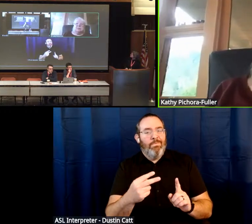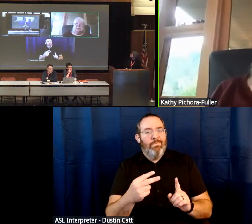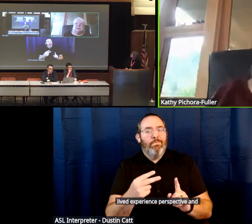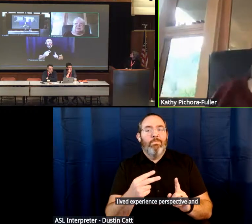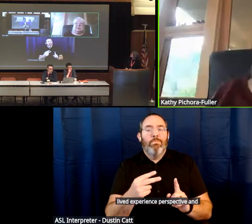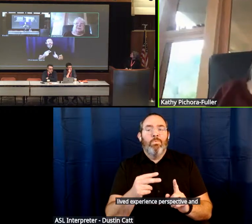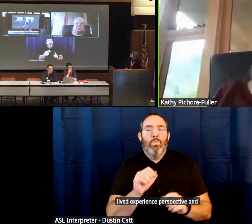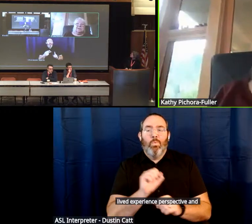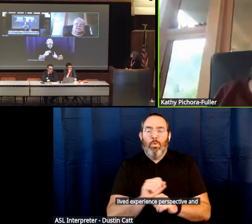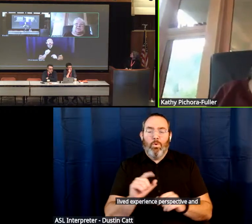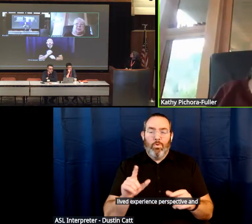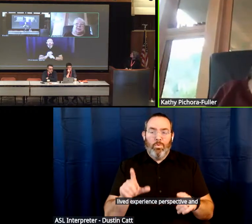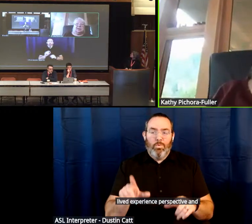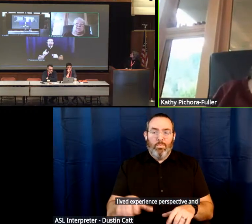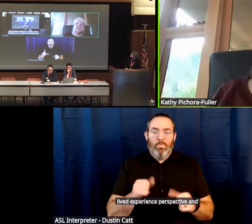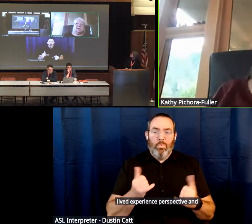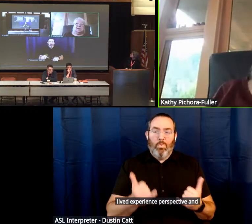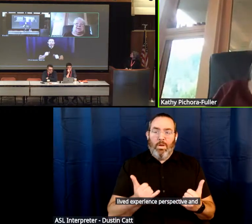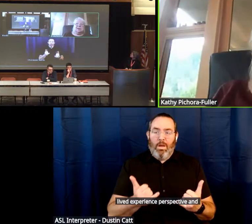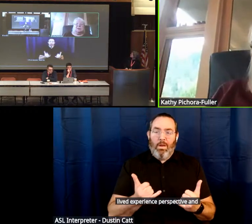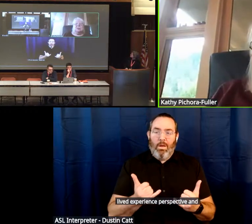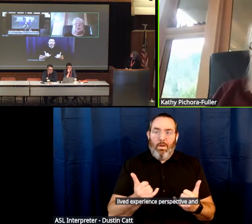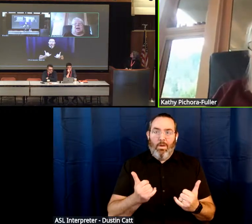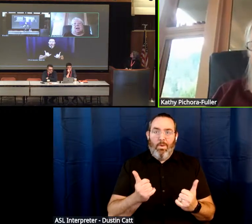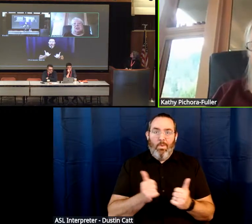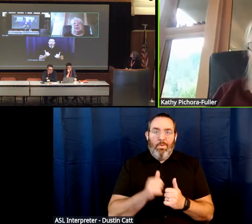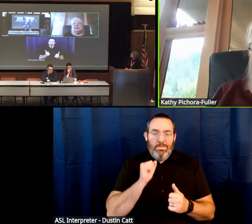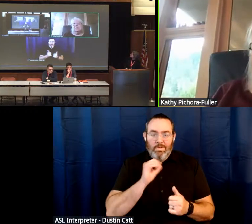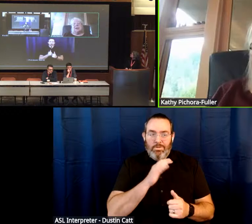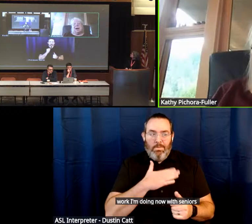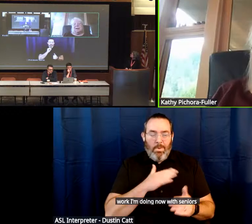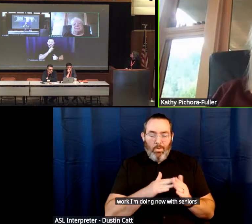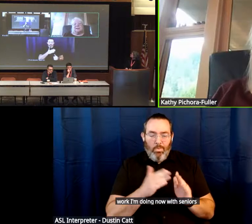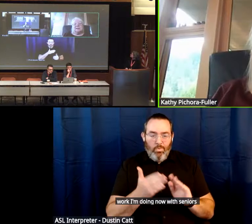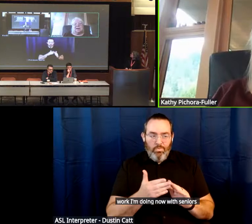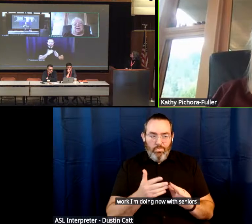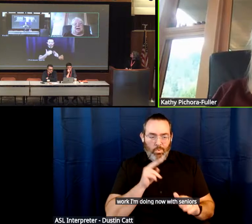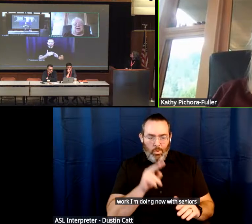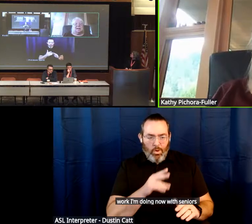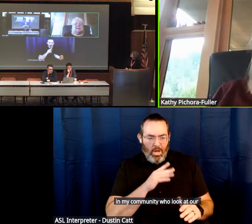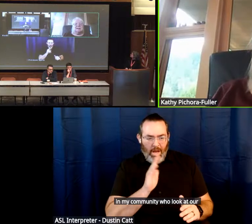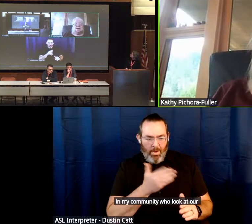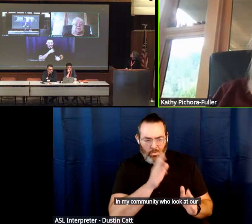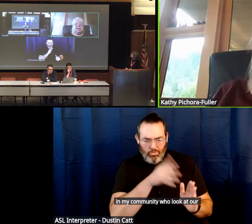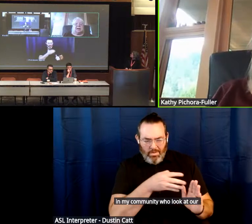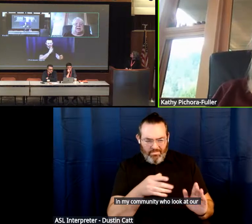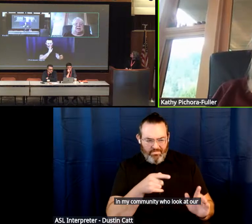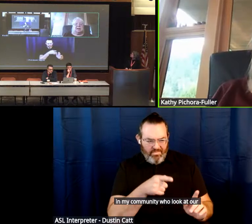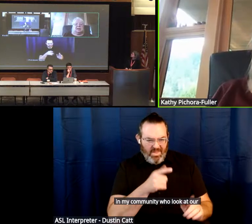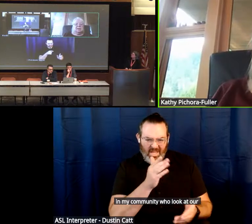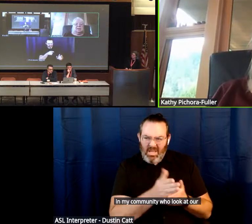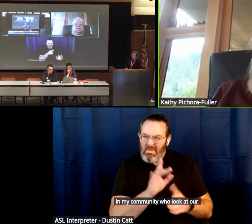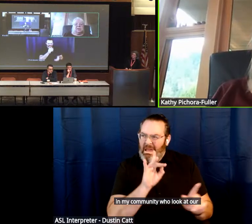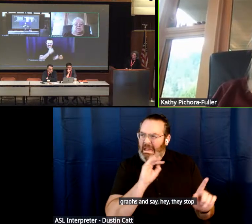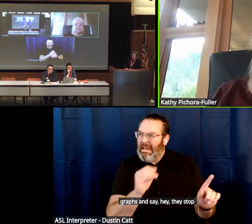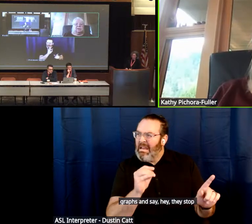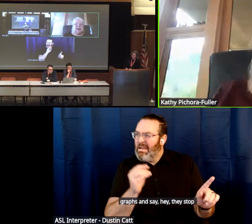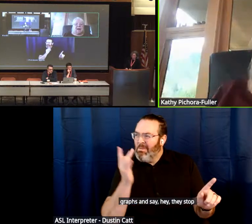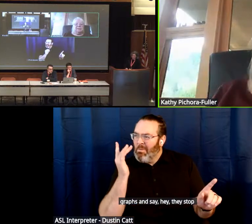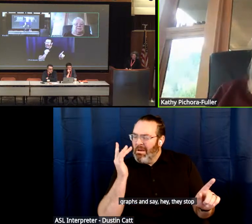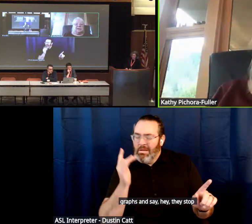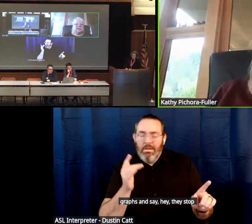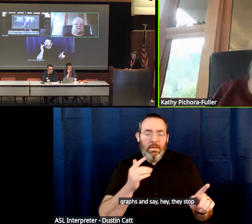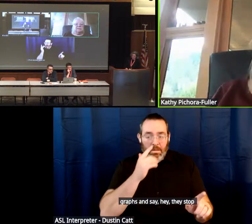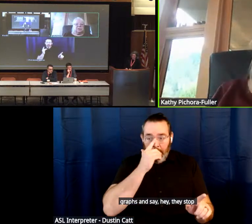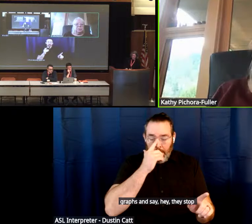with seniors in my community who look at our graphs and say, hey, they stop at 80. So what about half of us